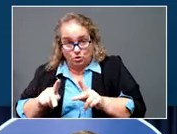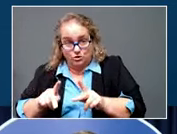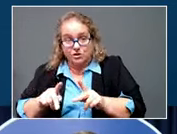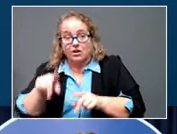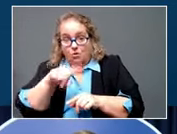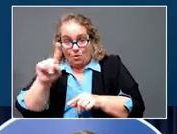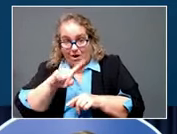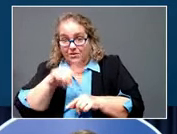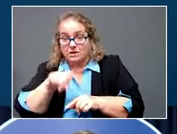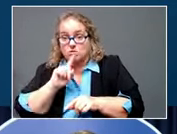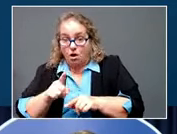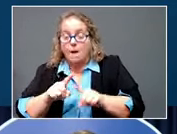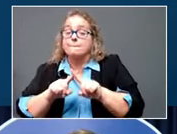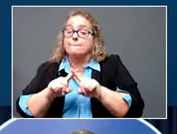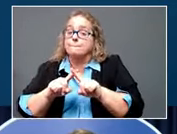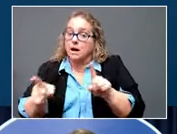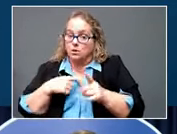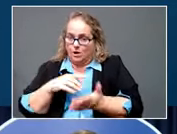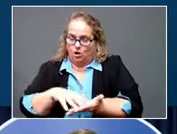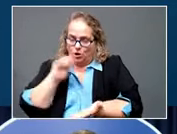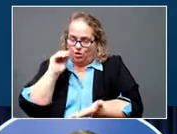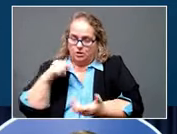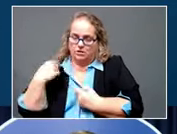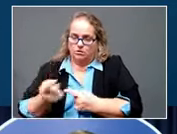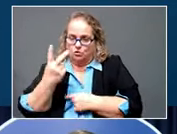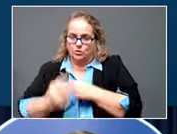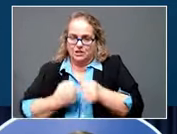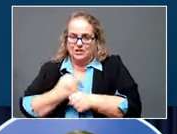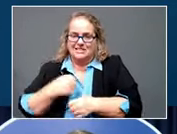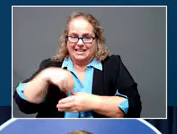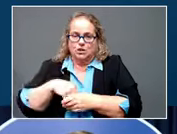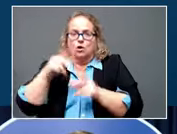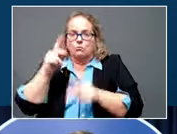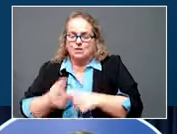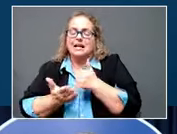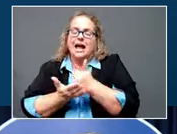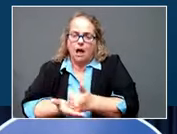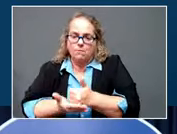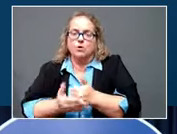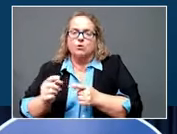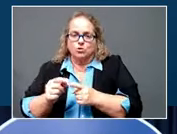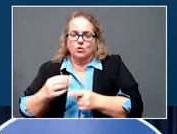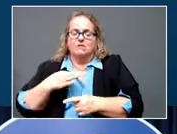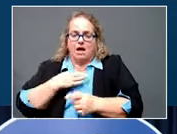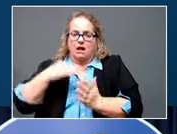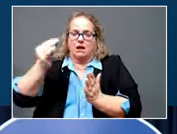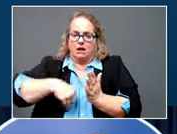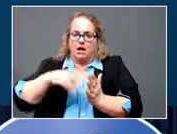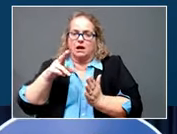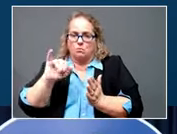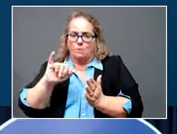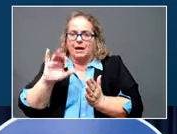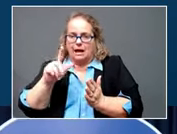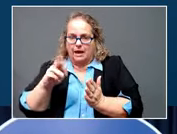but we've learned over the last 2 years that in-person help in filing an unemployment claim or a